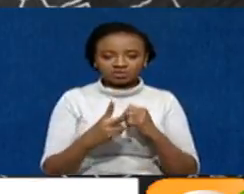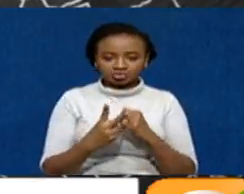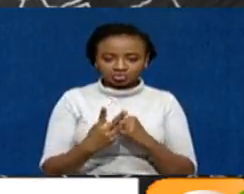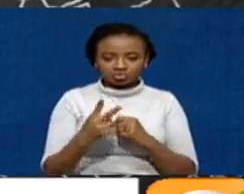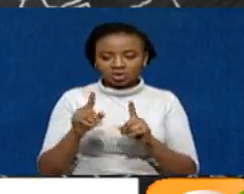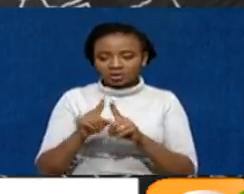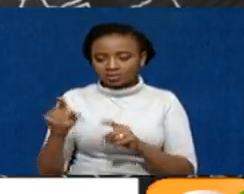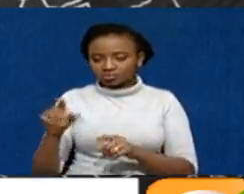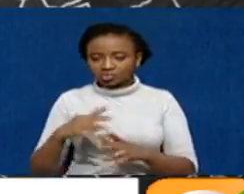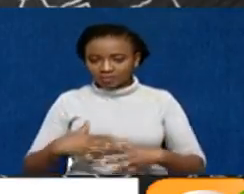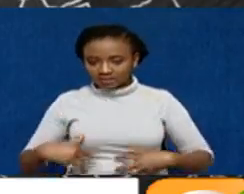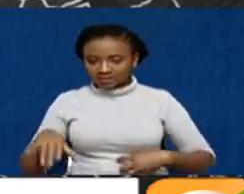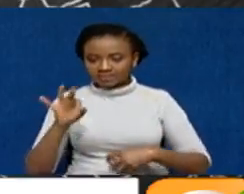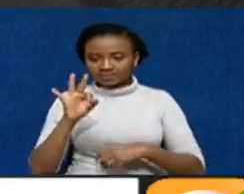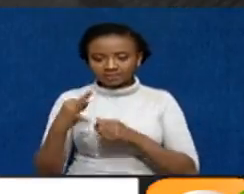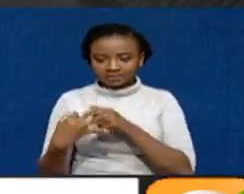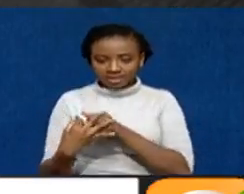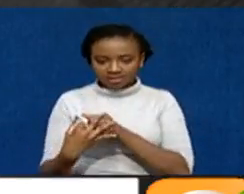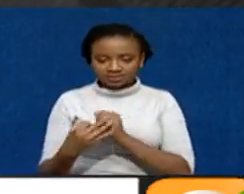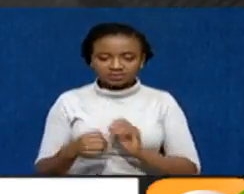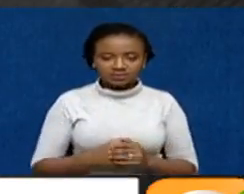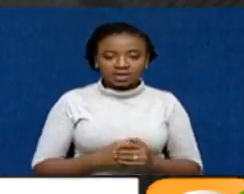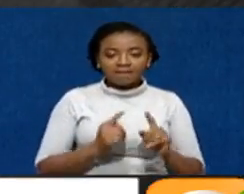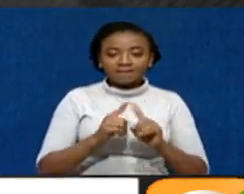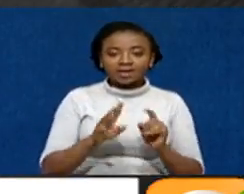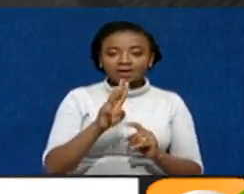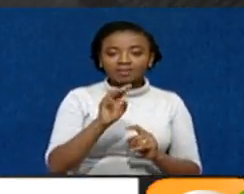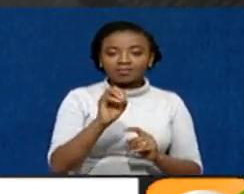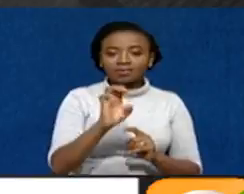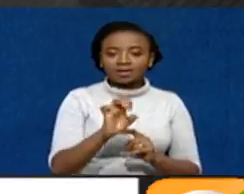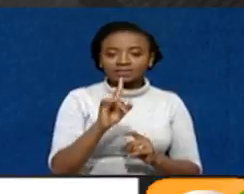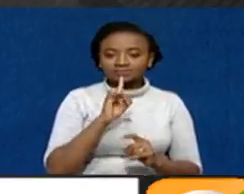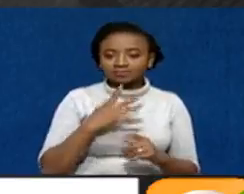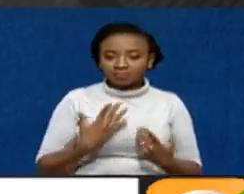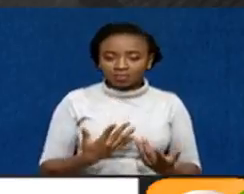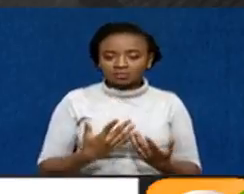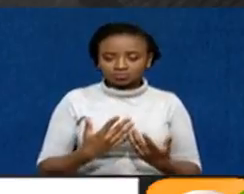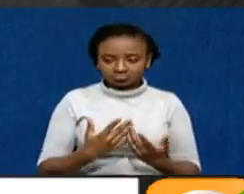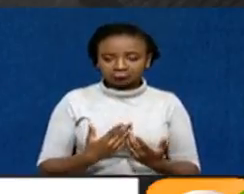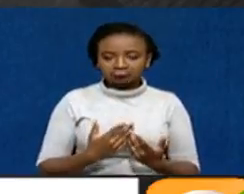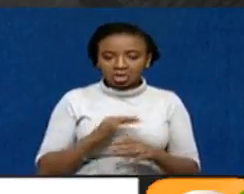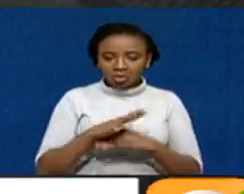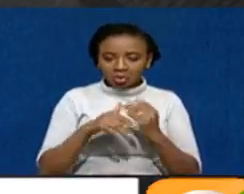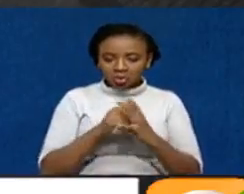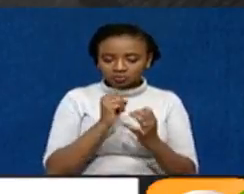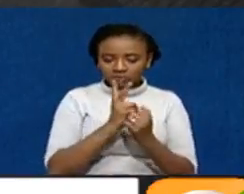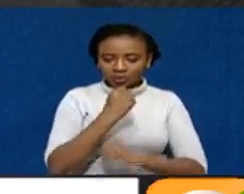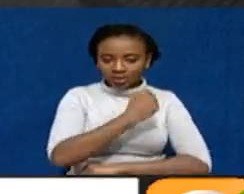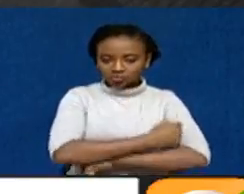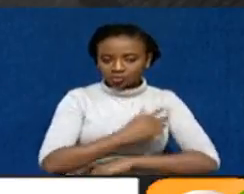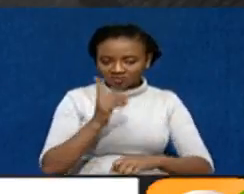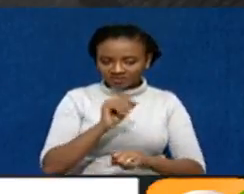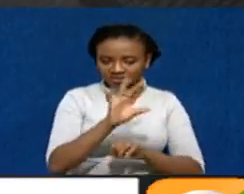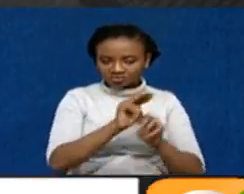and 38 classrooms respectively. According to the Ministry of Education, mapping of all secondary schools was done,